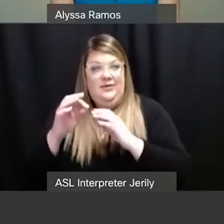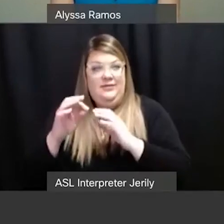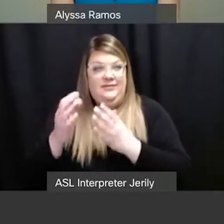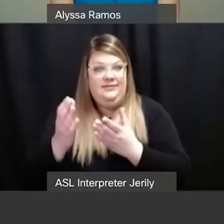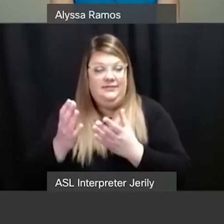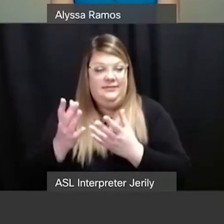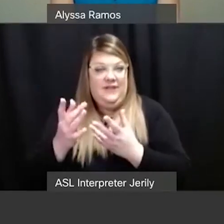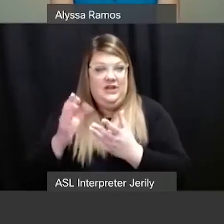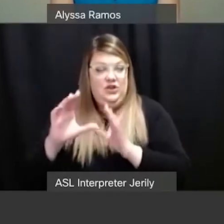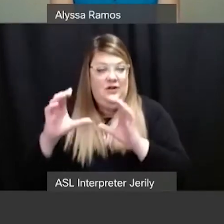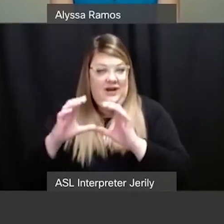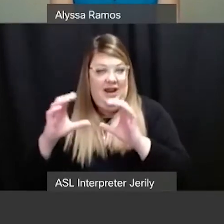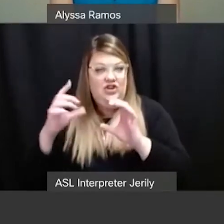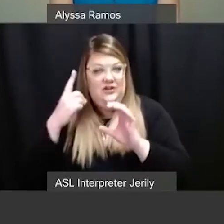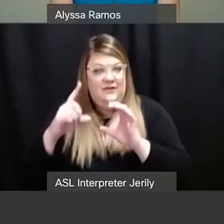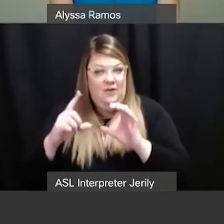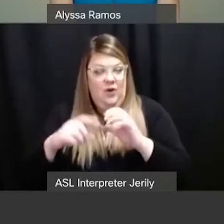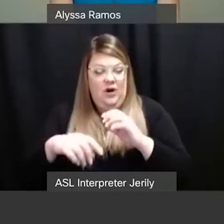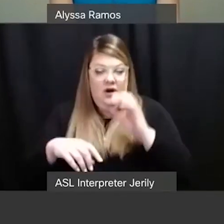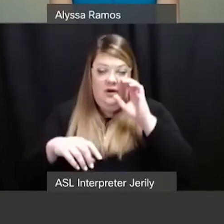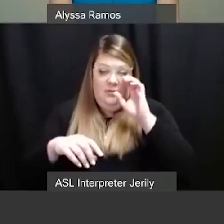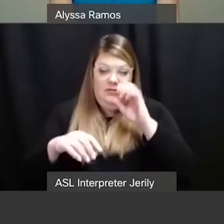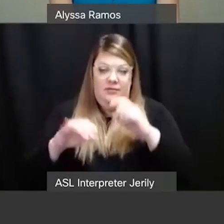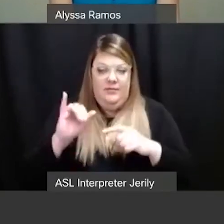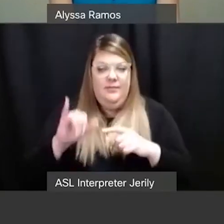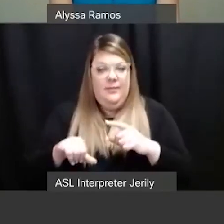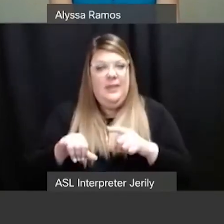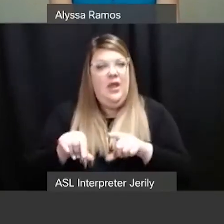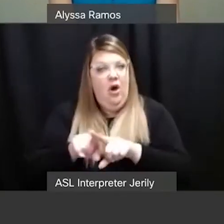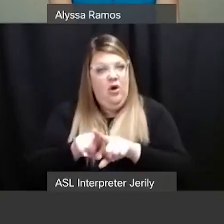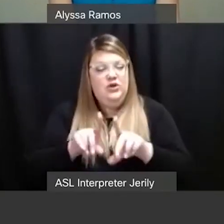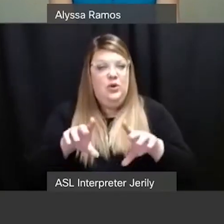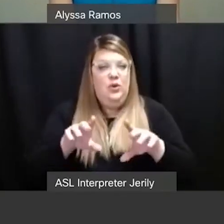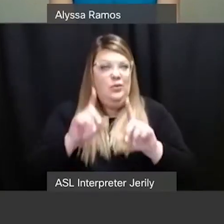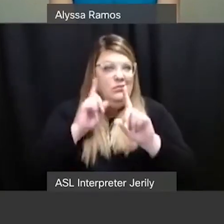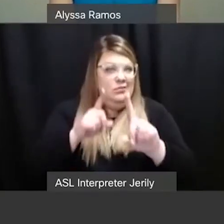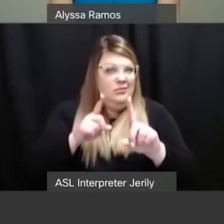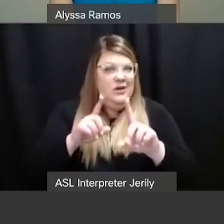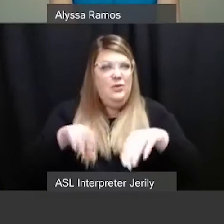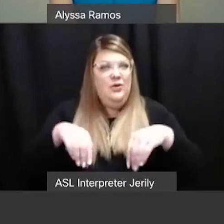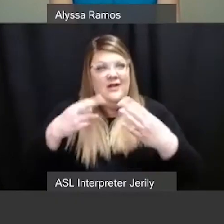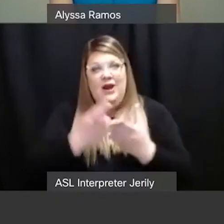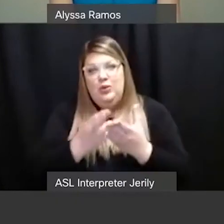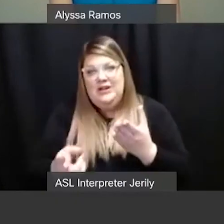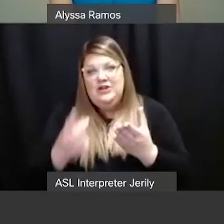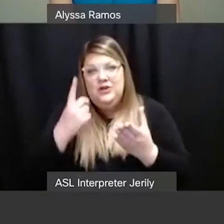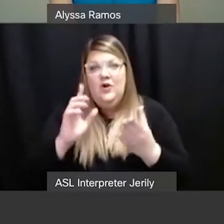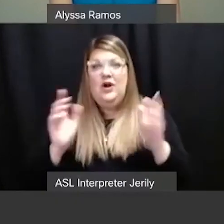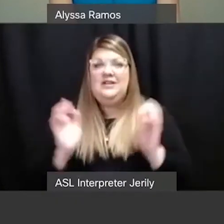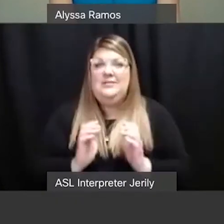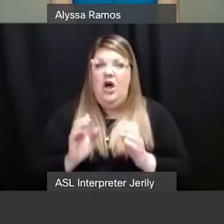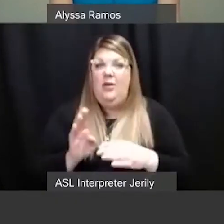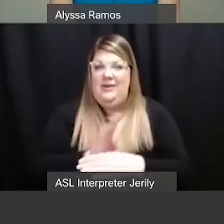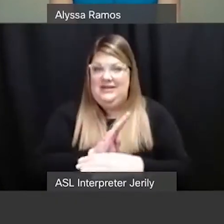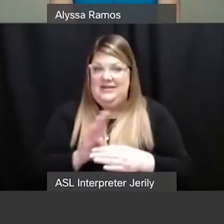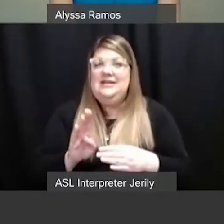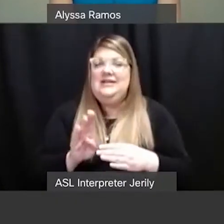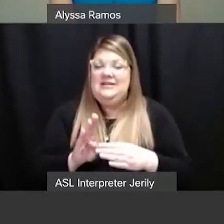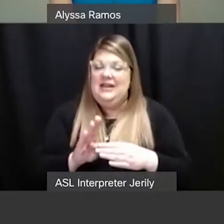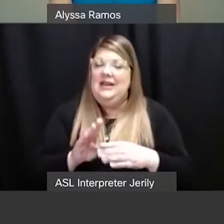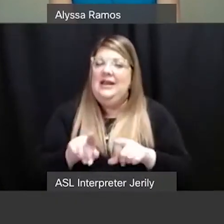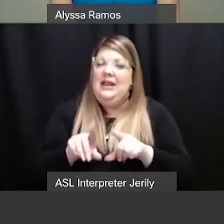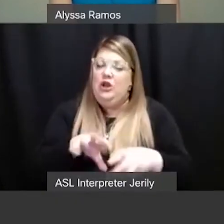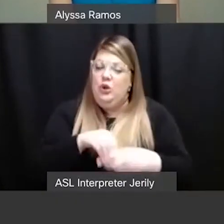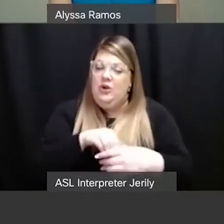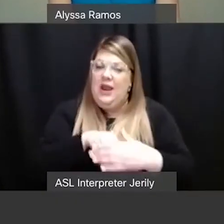what we really are aiming to do is provide resources for our small businesses, and that includes access to